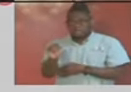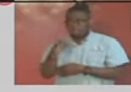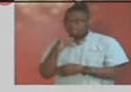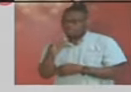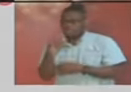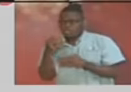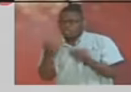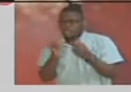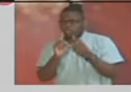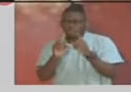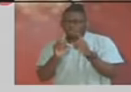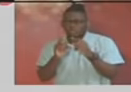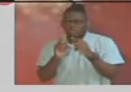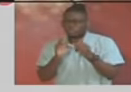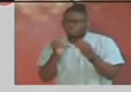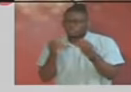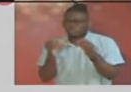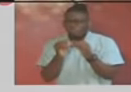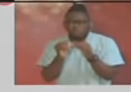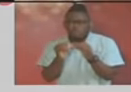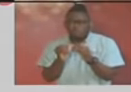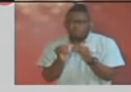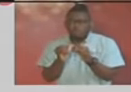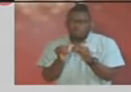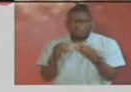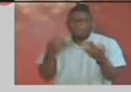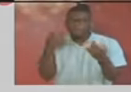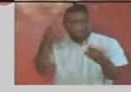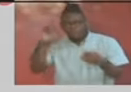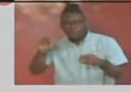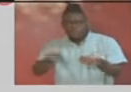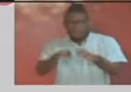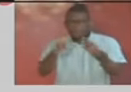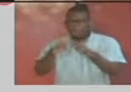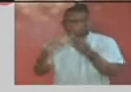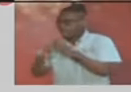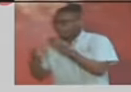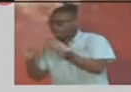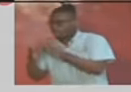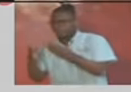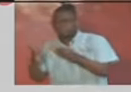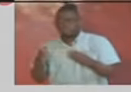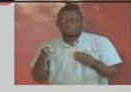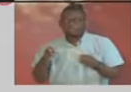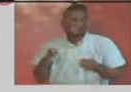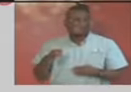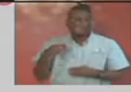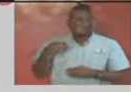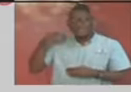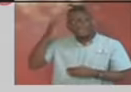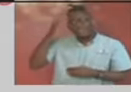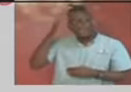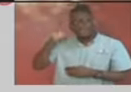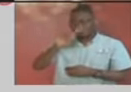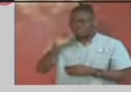In terms of rollback, I mean, it is similar to the question related to sports. We have to view all of it in context, and we will continue to